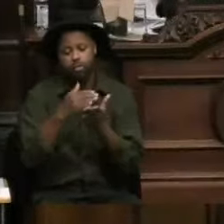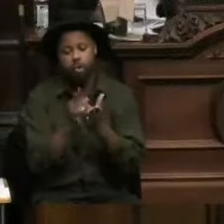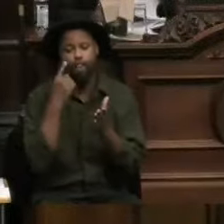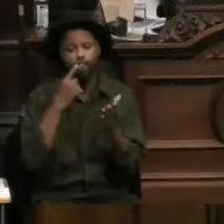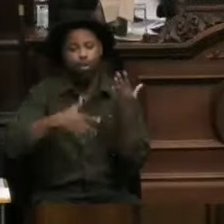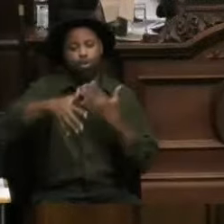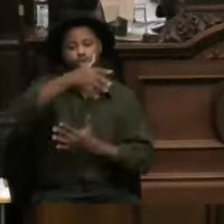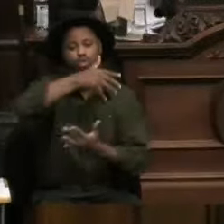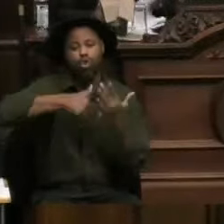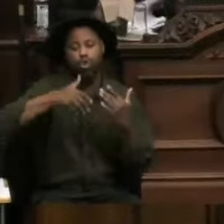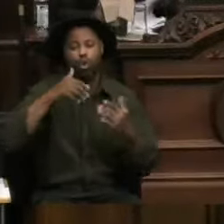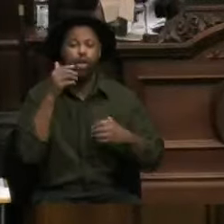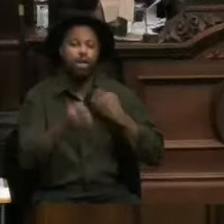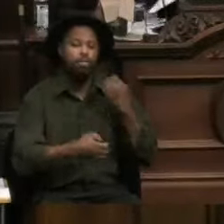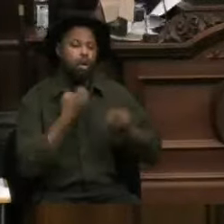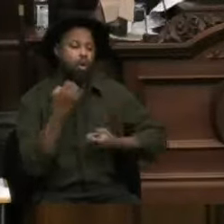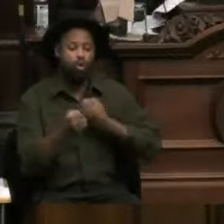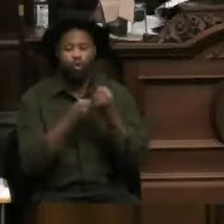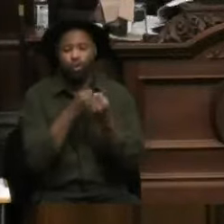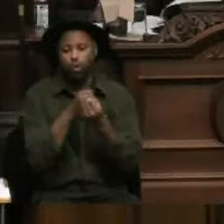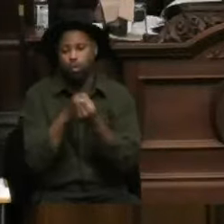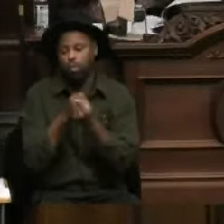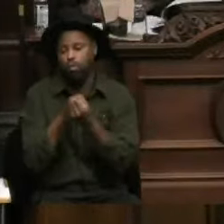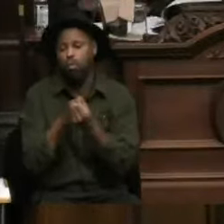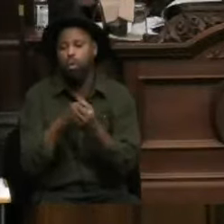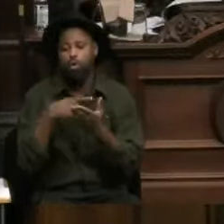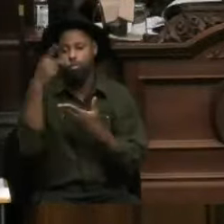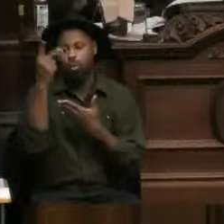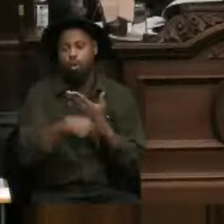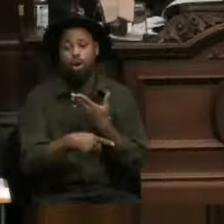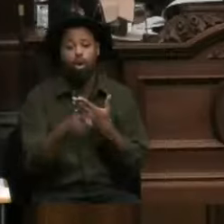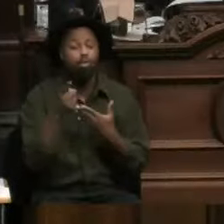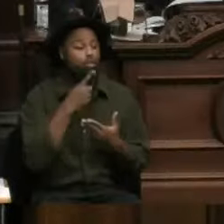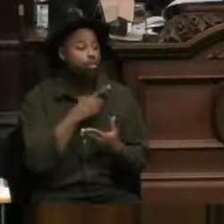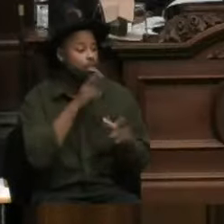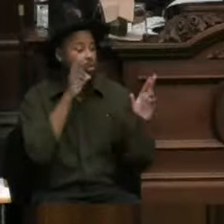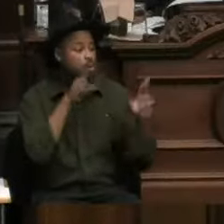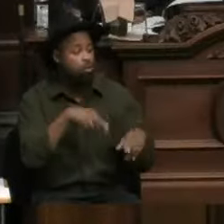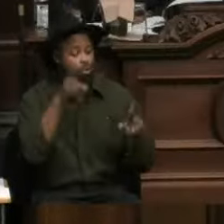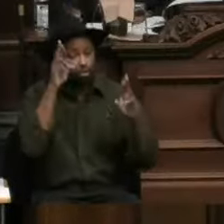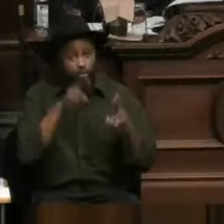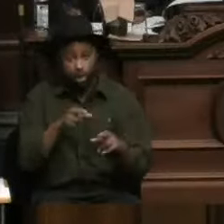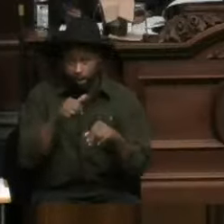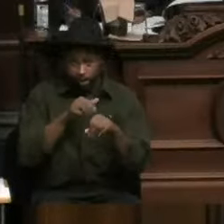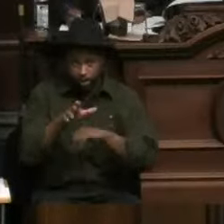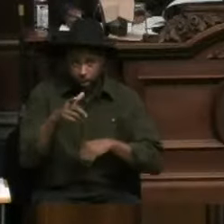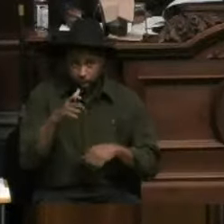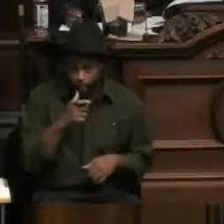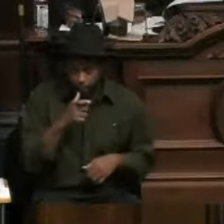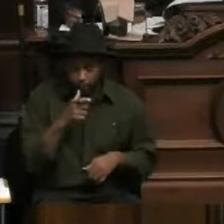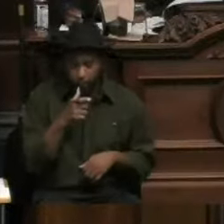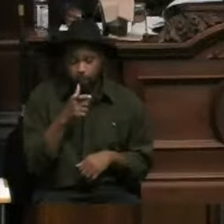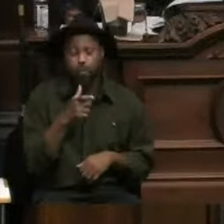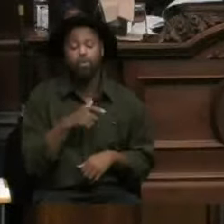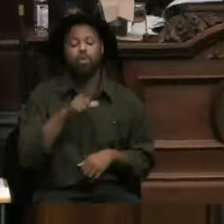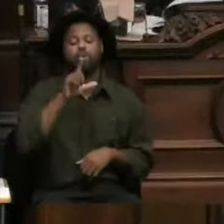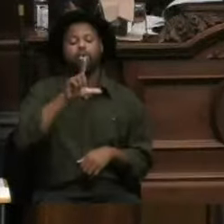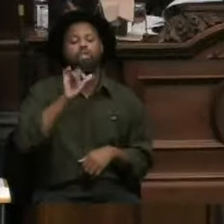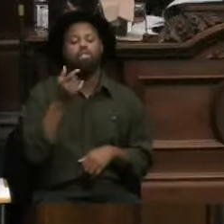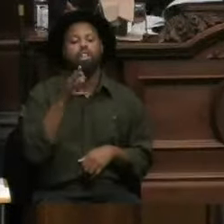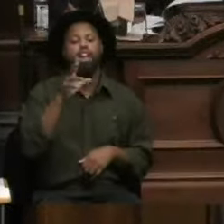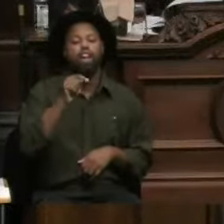social emotional support programs. This report was respectfully submitted by Councilmember Willie J.